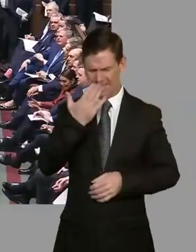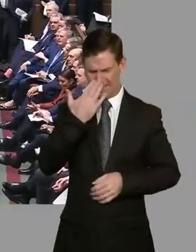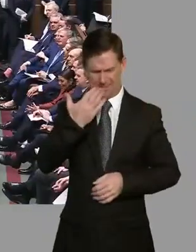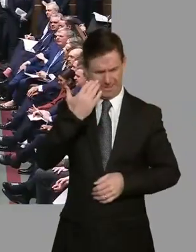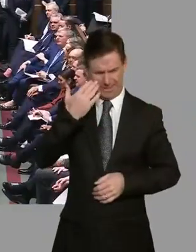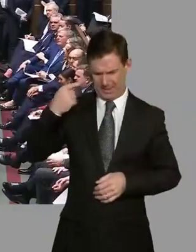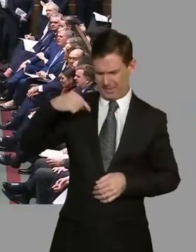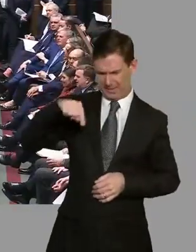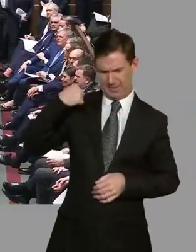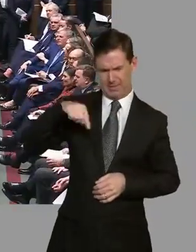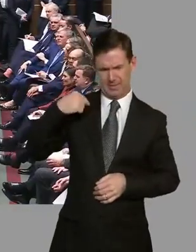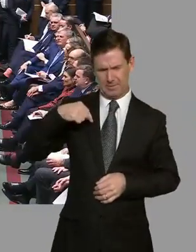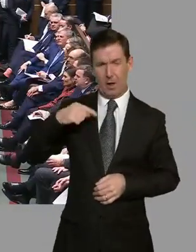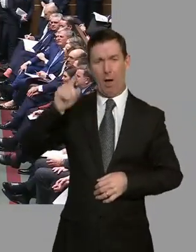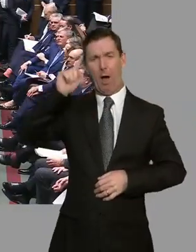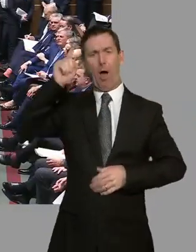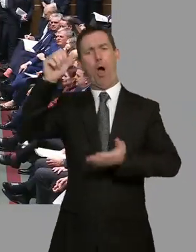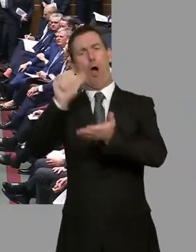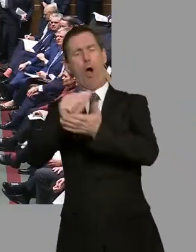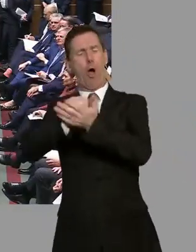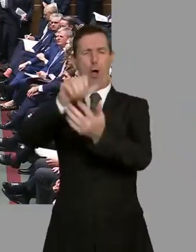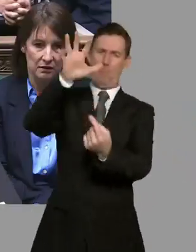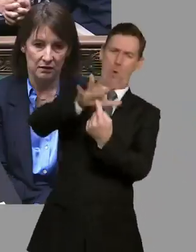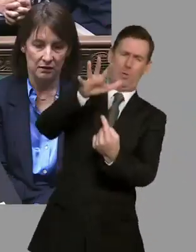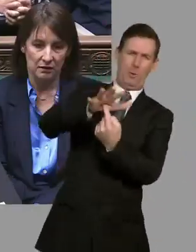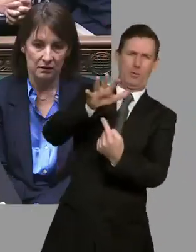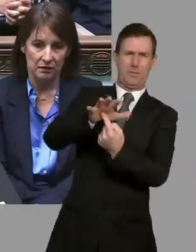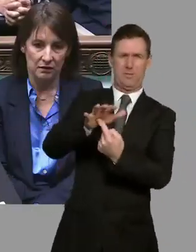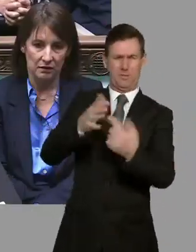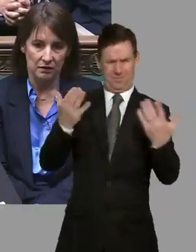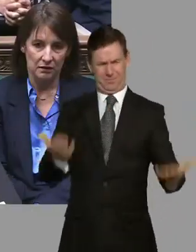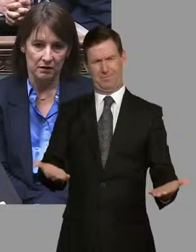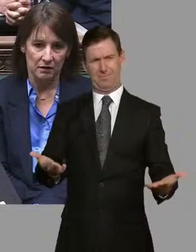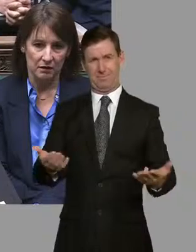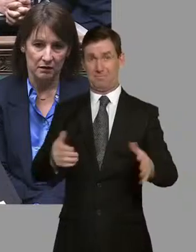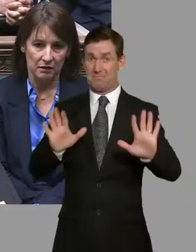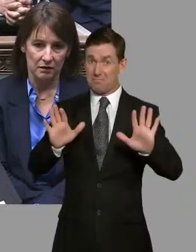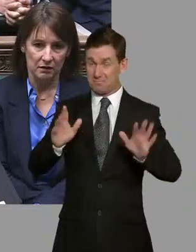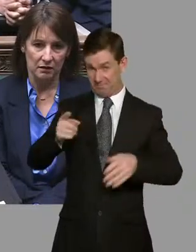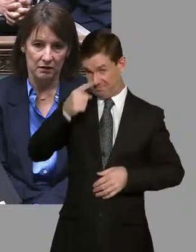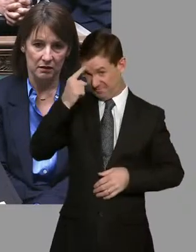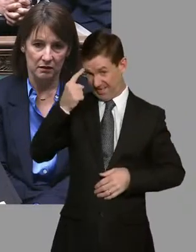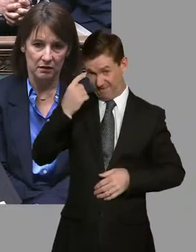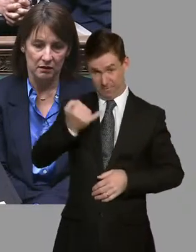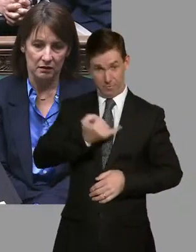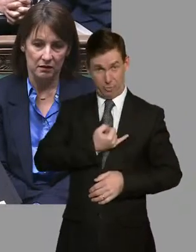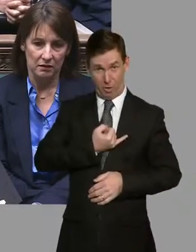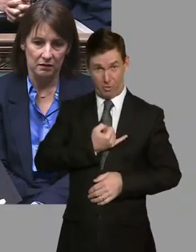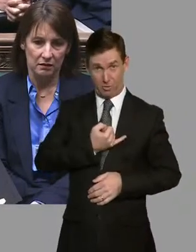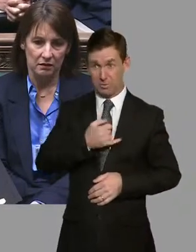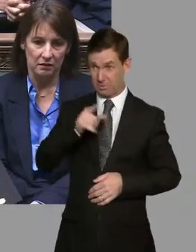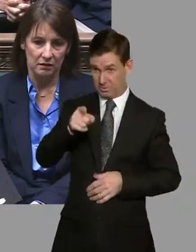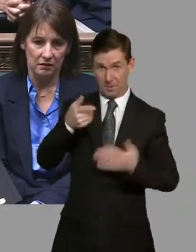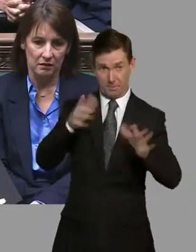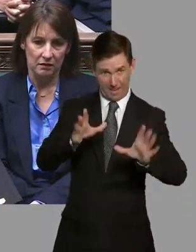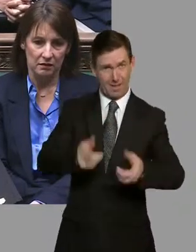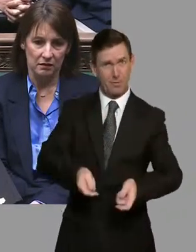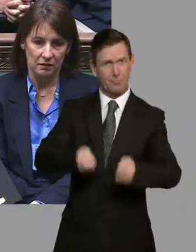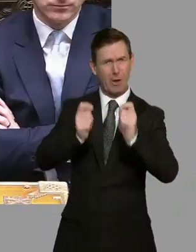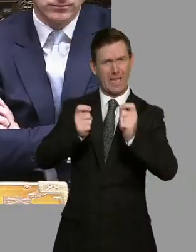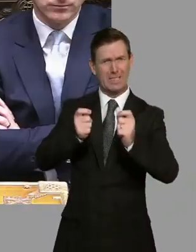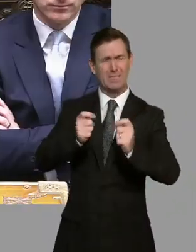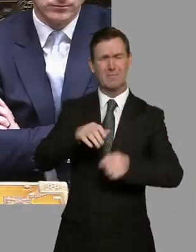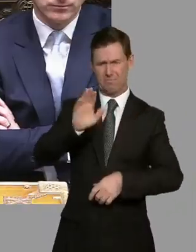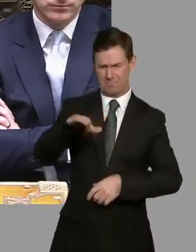Mr. Speaker, in fairness, if I'm wrong about that, and she has raised it, then I invite her to say that now, and I